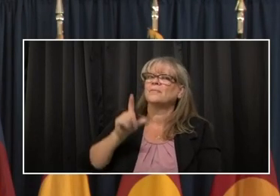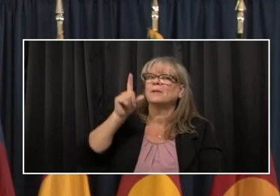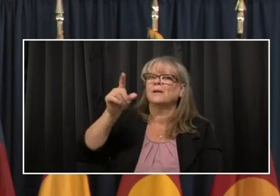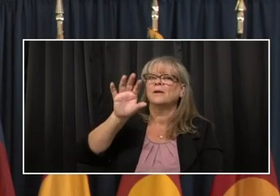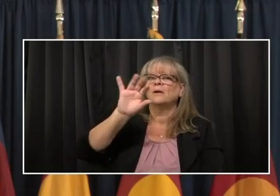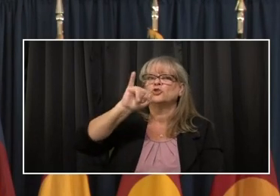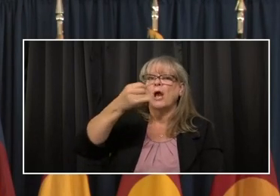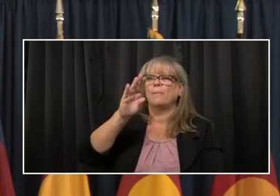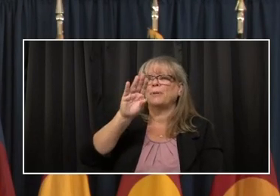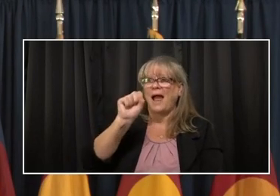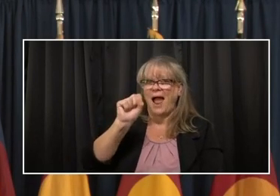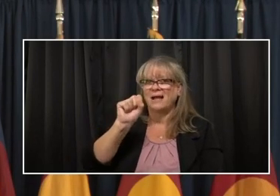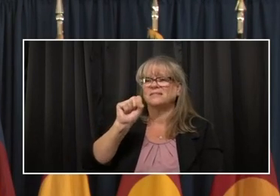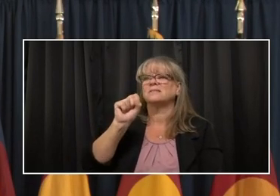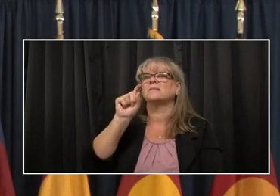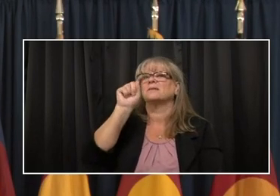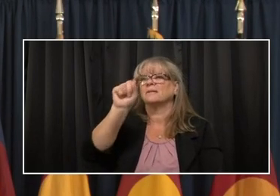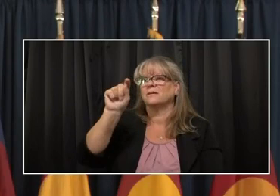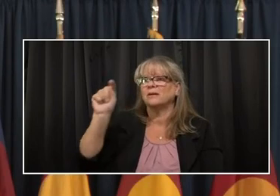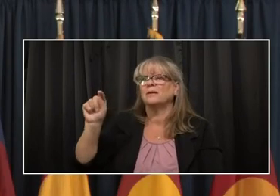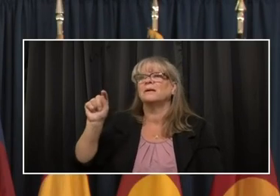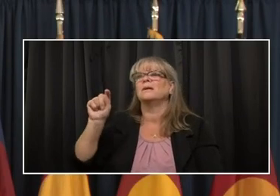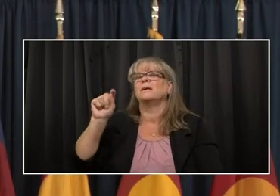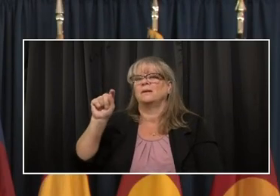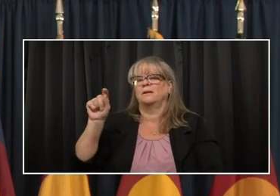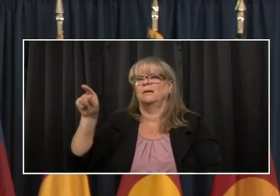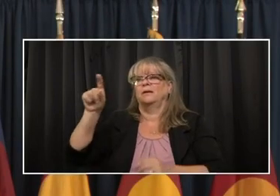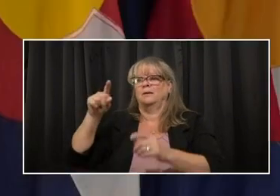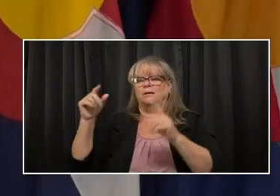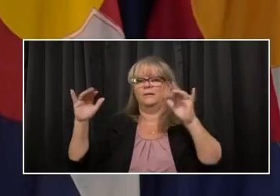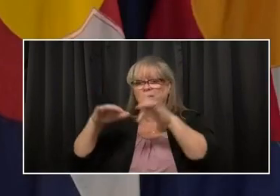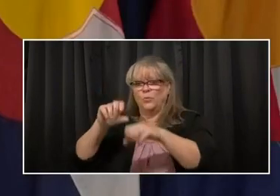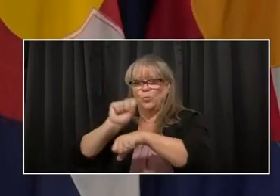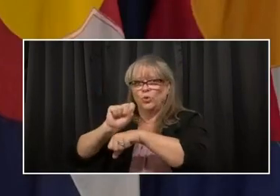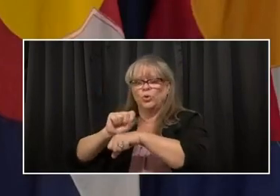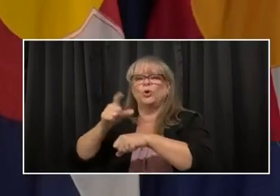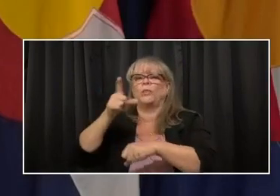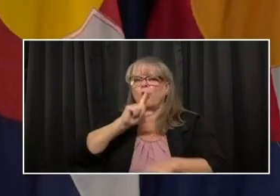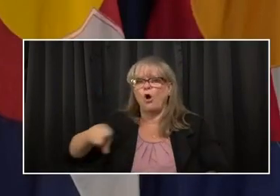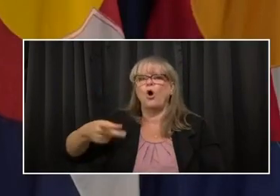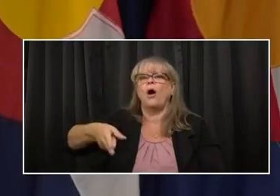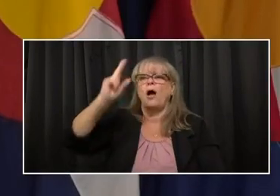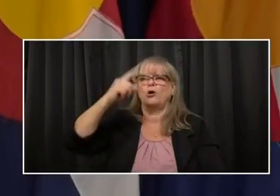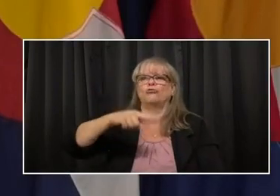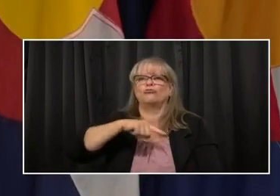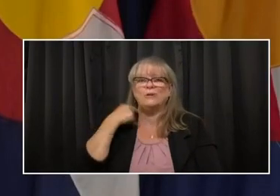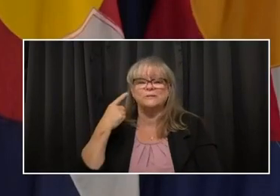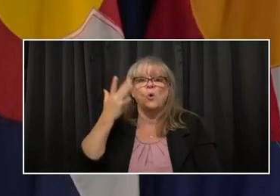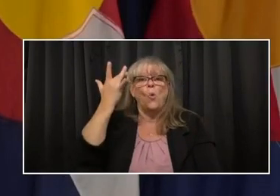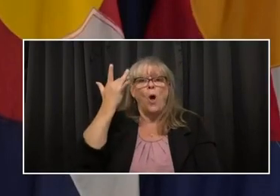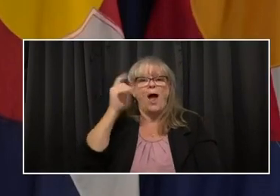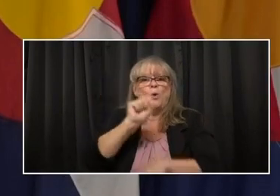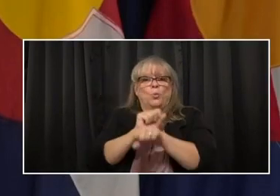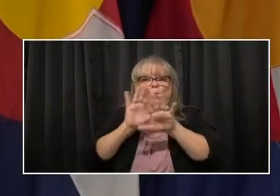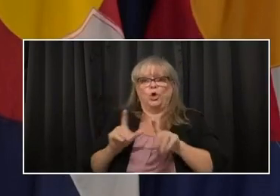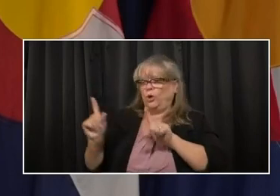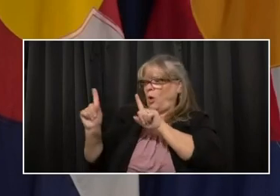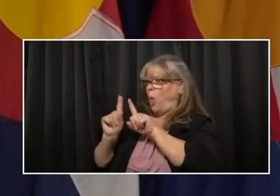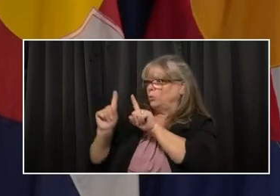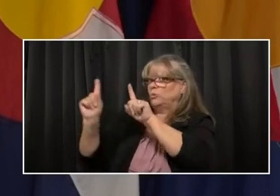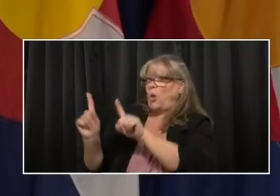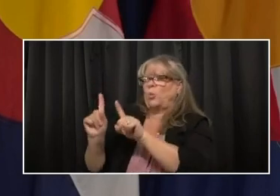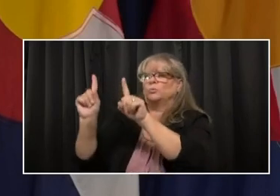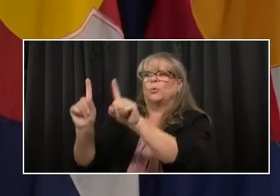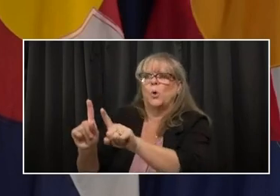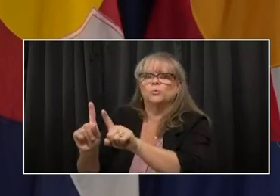a high-risk type setting because of the closeness of individuals working in those settings. But we continue to work closely with those facilities. We have